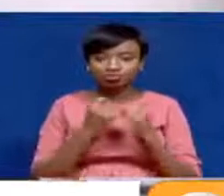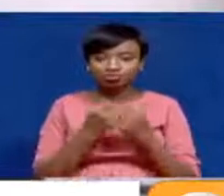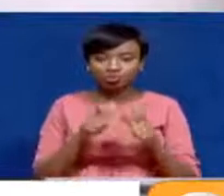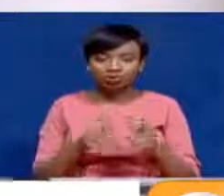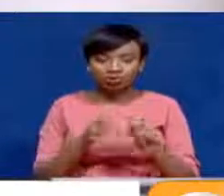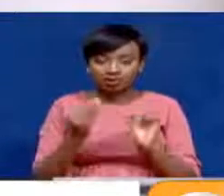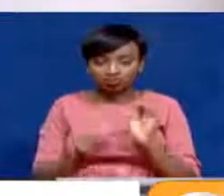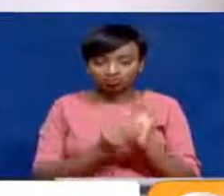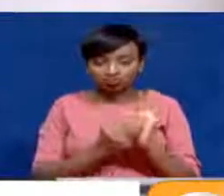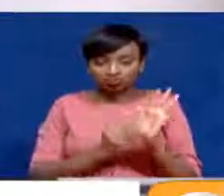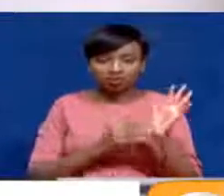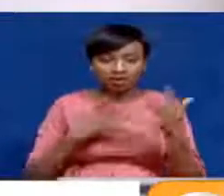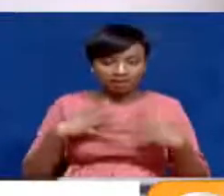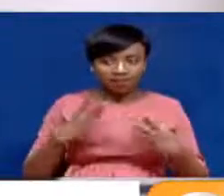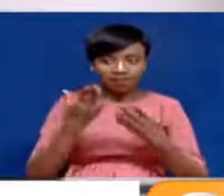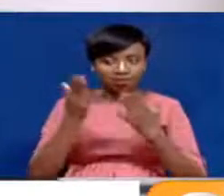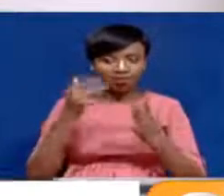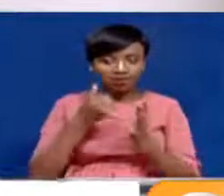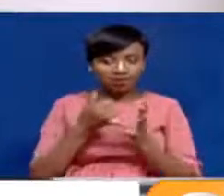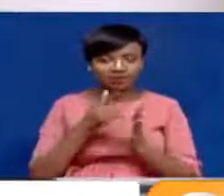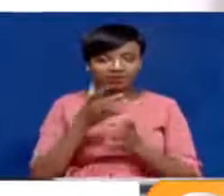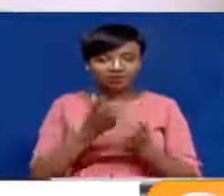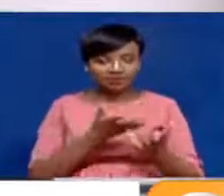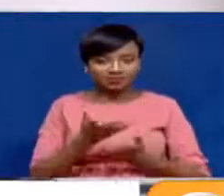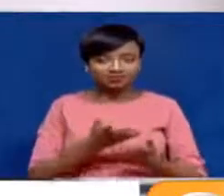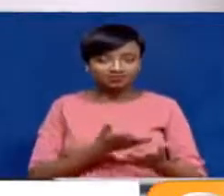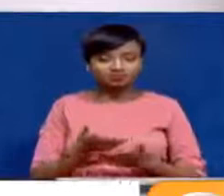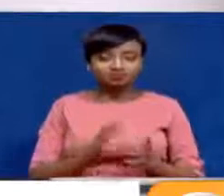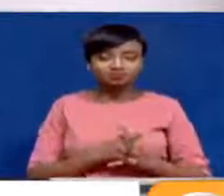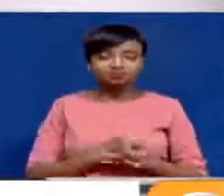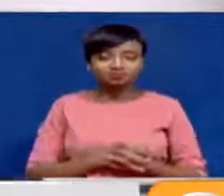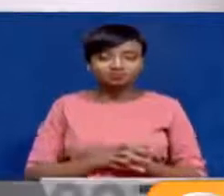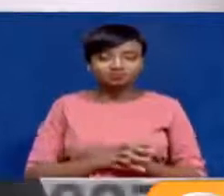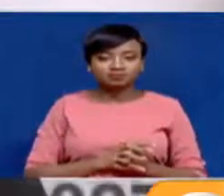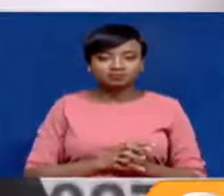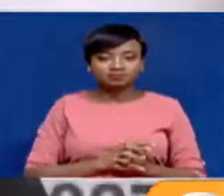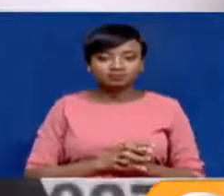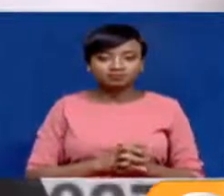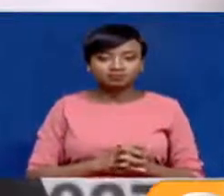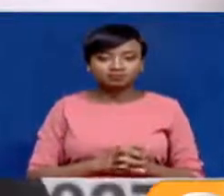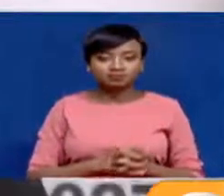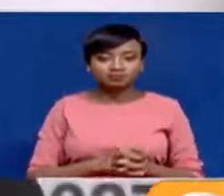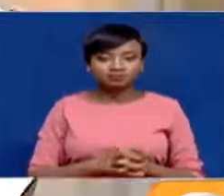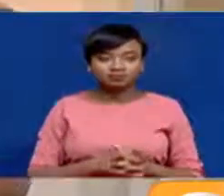get the whole public engaged in this conversation by throwing out bits and bobs of the fourth medium-term plan.